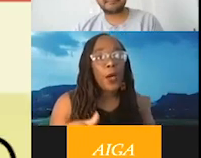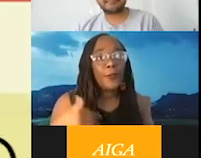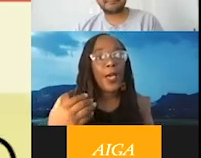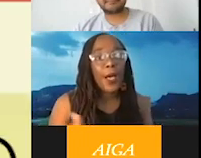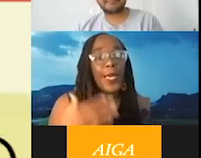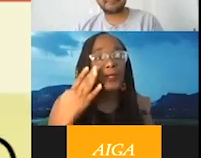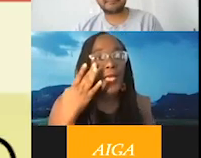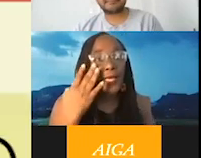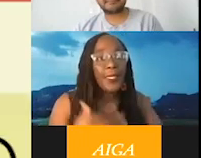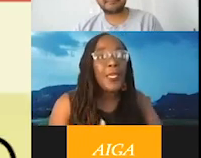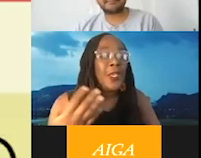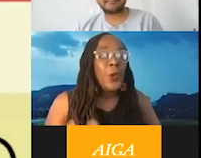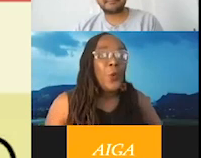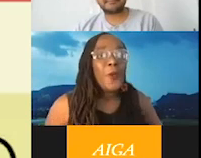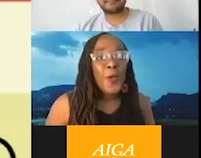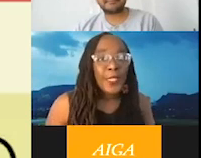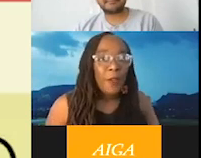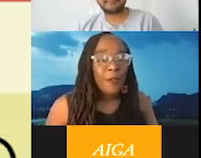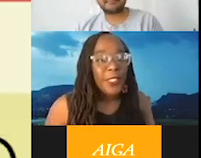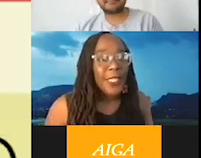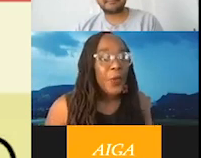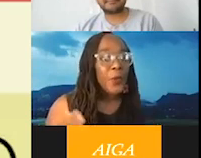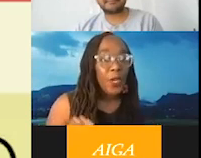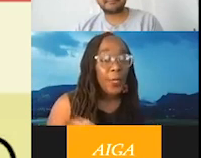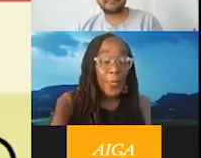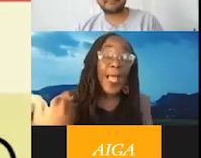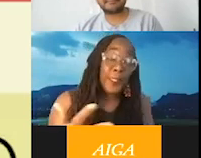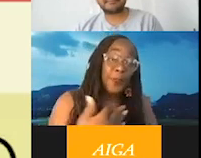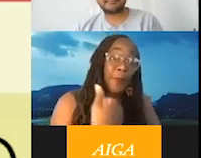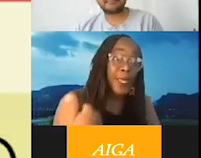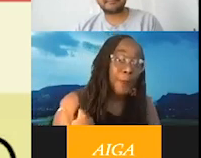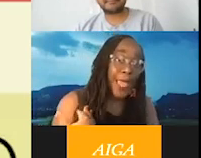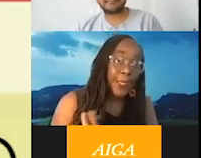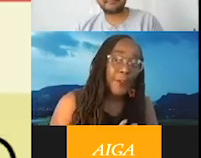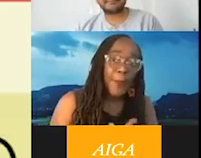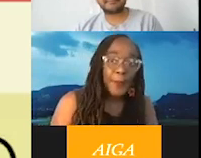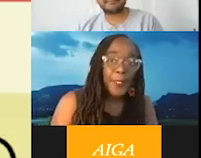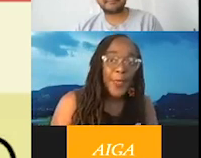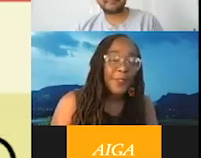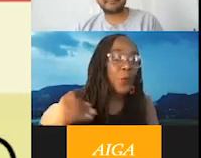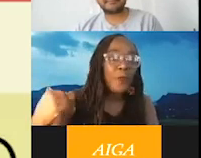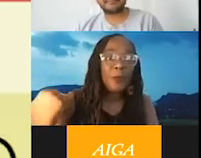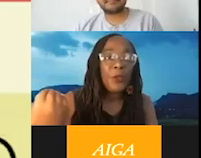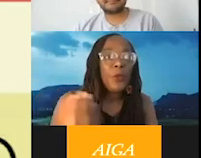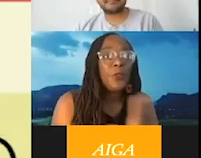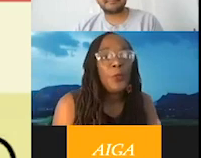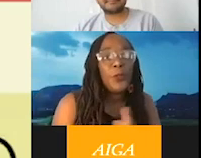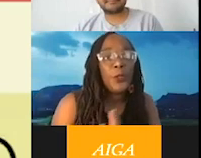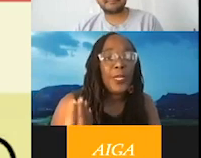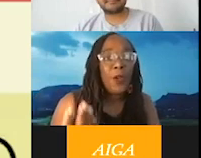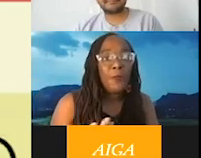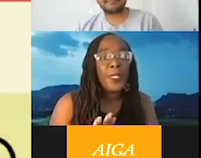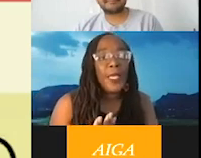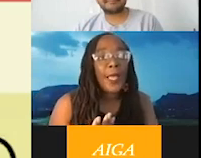grew out of our anxiety when we went to conferences and we would walk. I'll speak from my perspective. I would walk from room to room